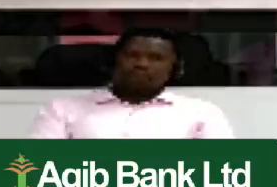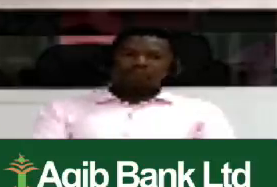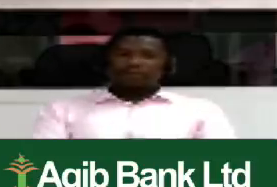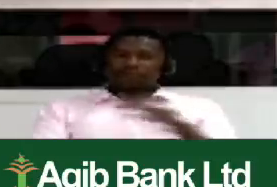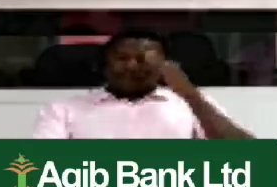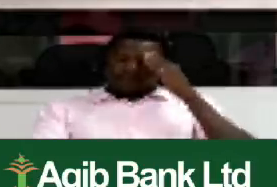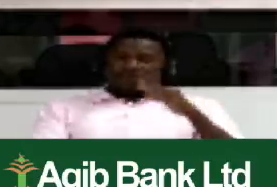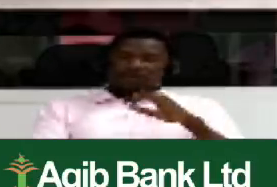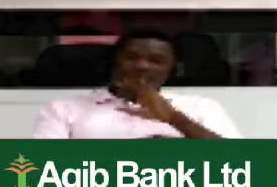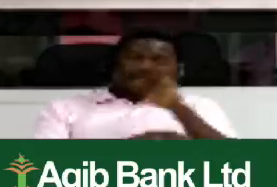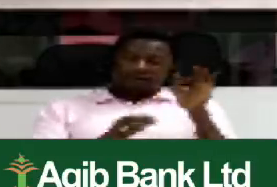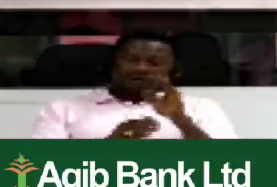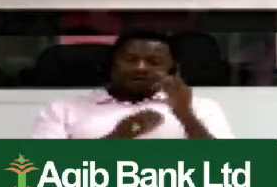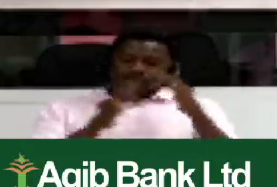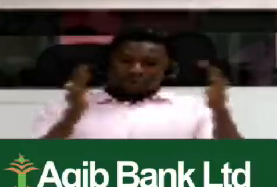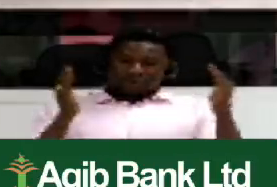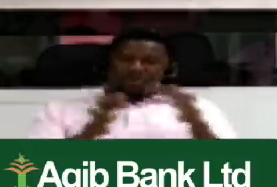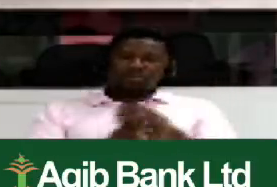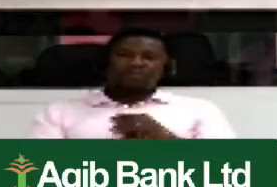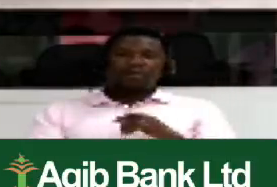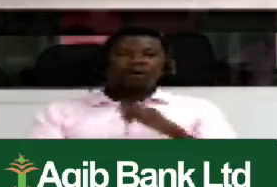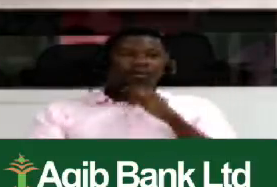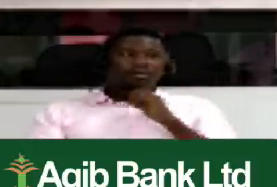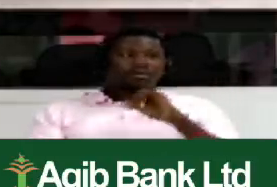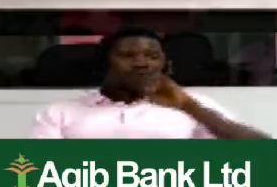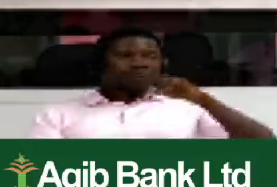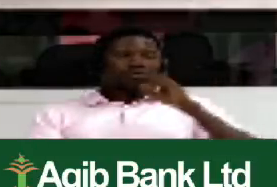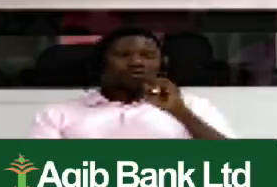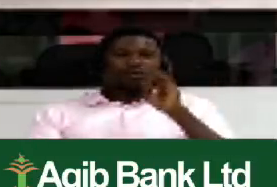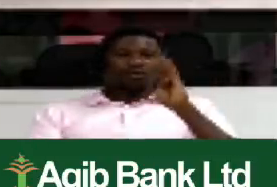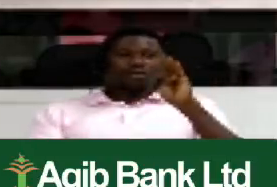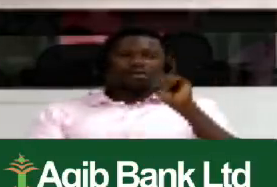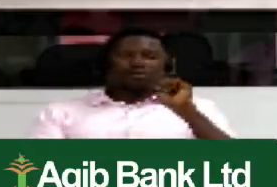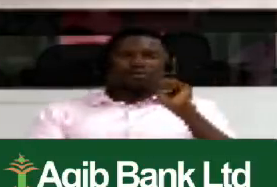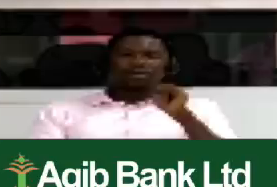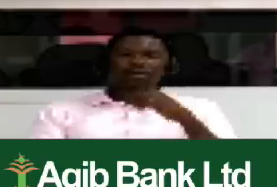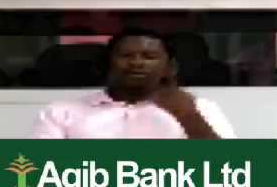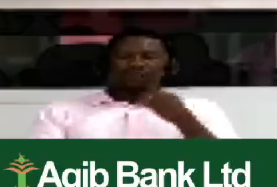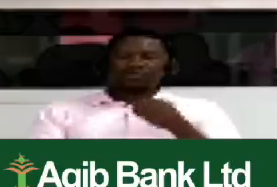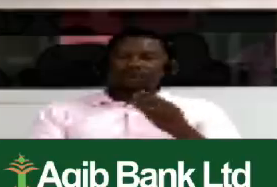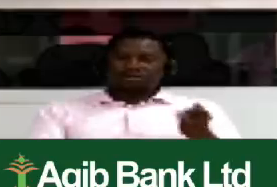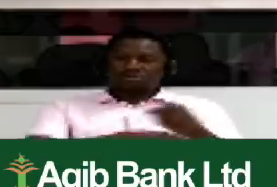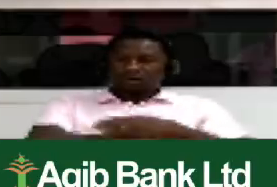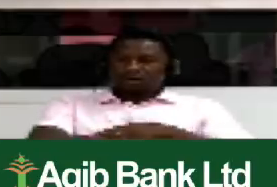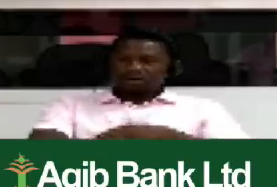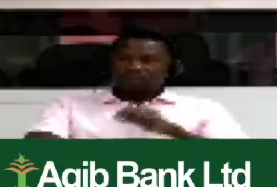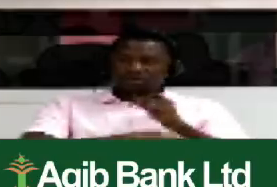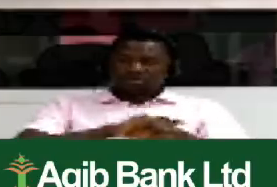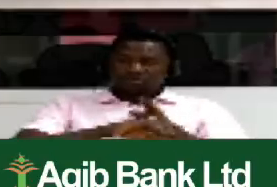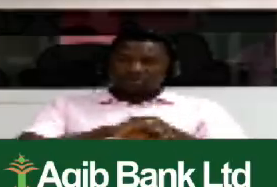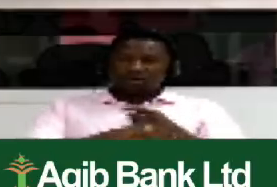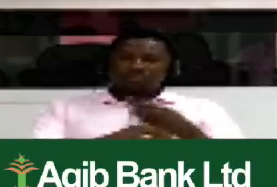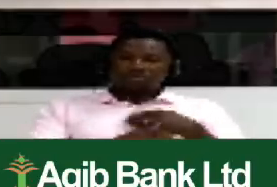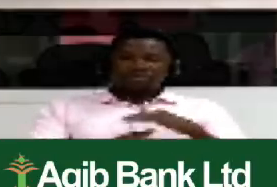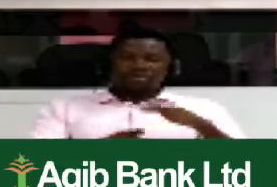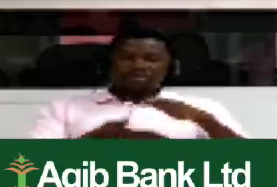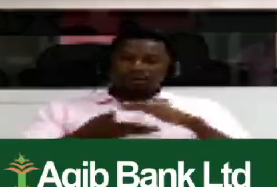Thank you very much, Mr. Jobe. If you have any concluding remarks, you've already been